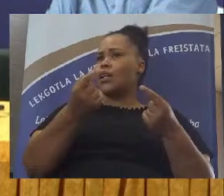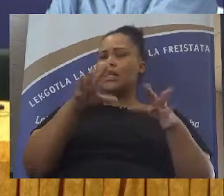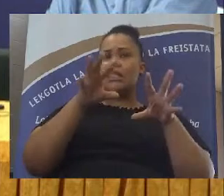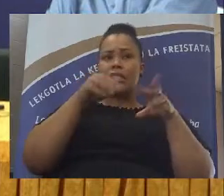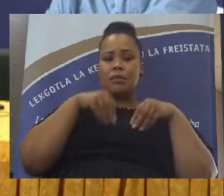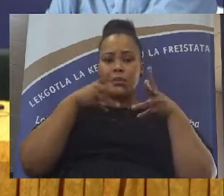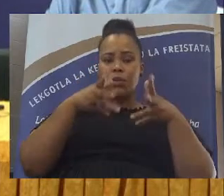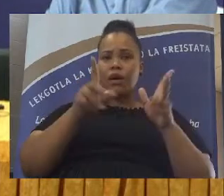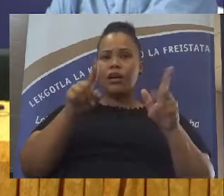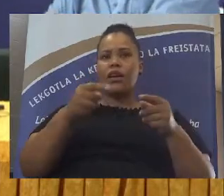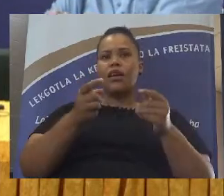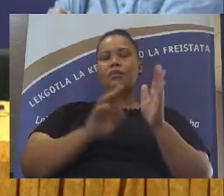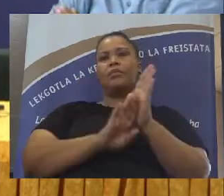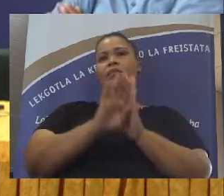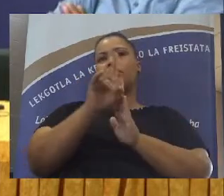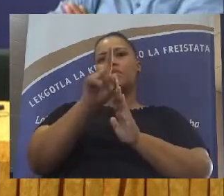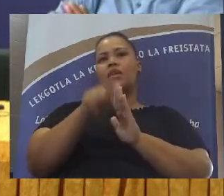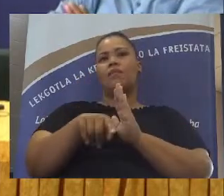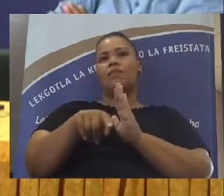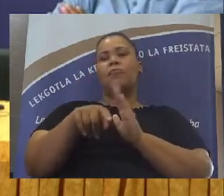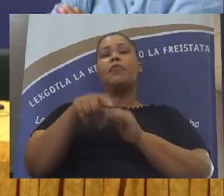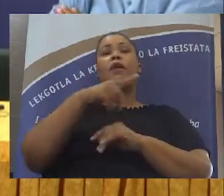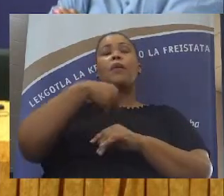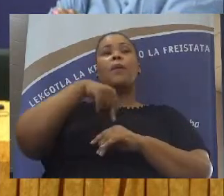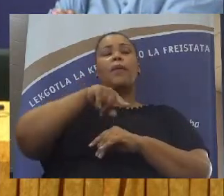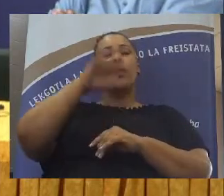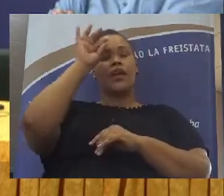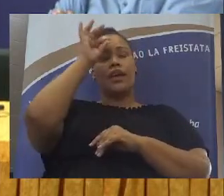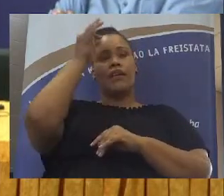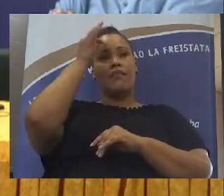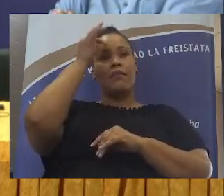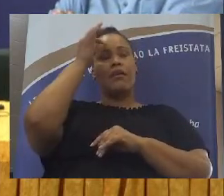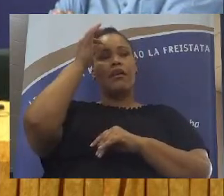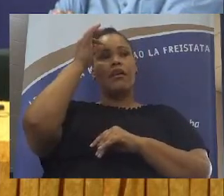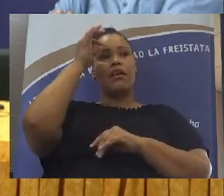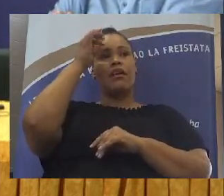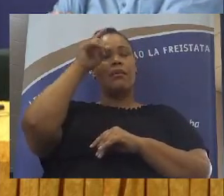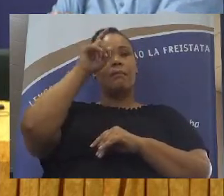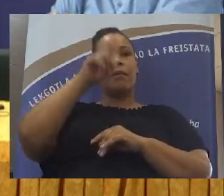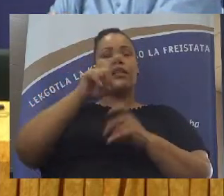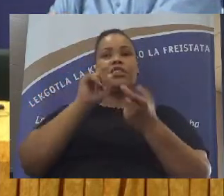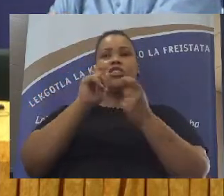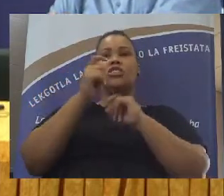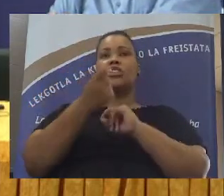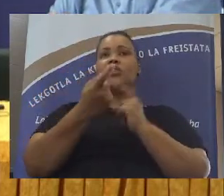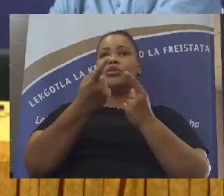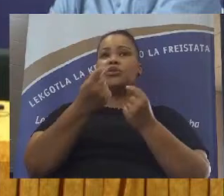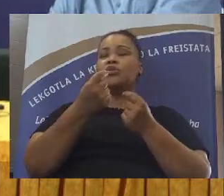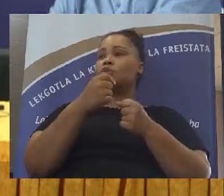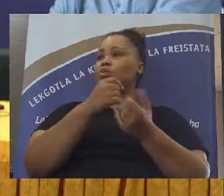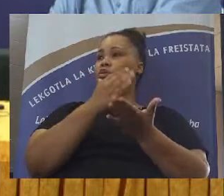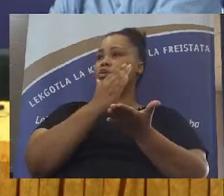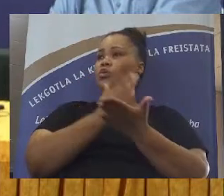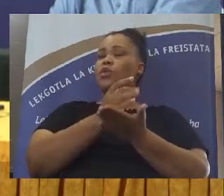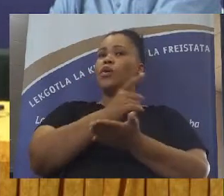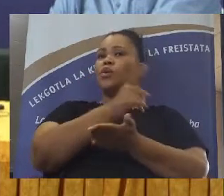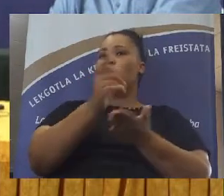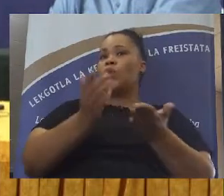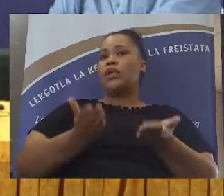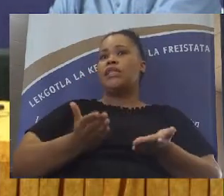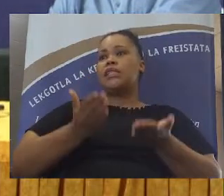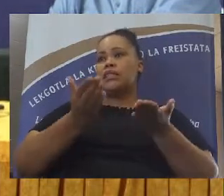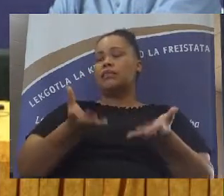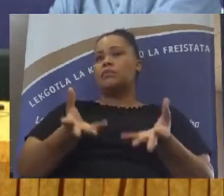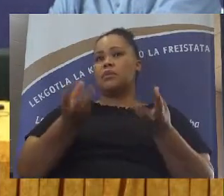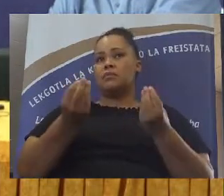and it needs to improve. And we as government must make a change to make sure that you get the services that you